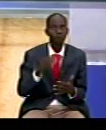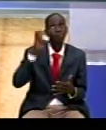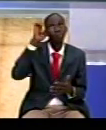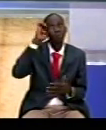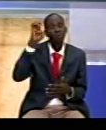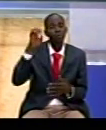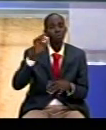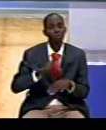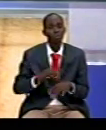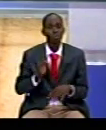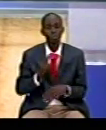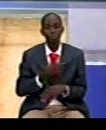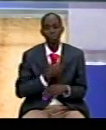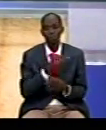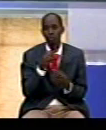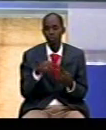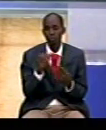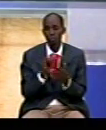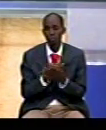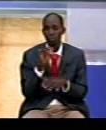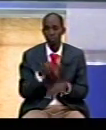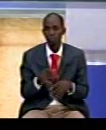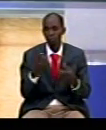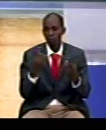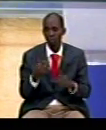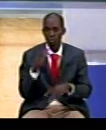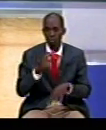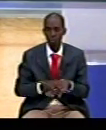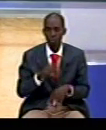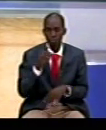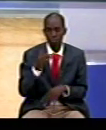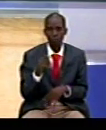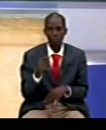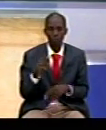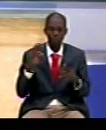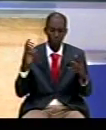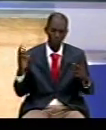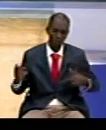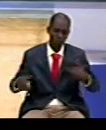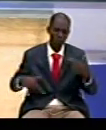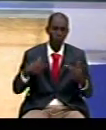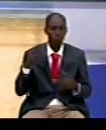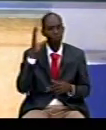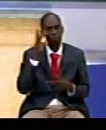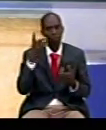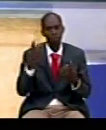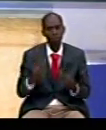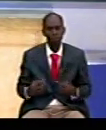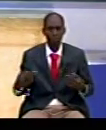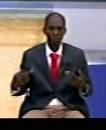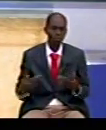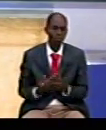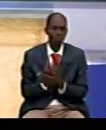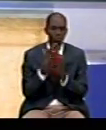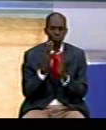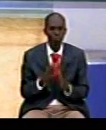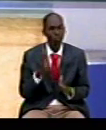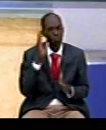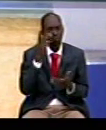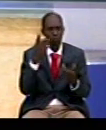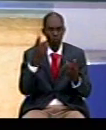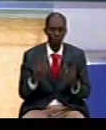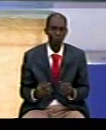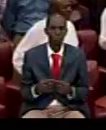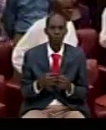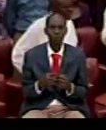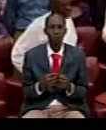touches us. And when that touch comes upon you, revival will come. Renewal will